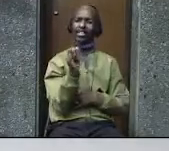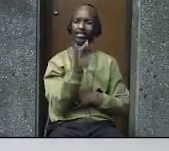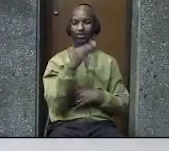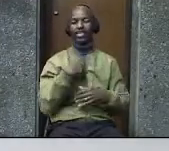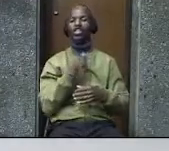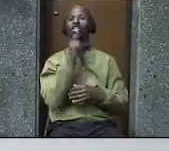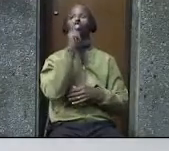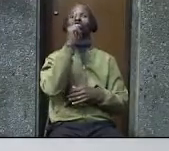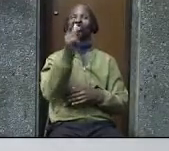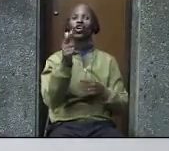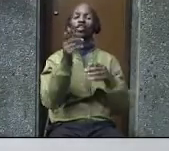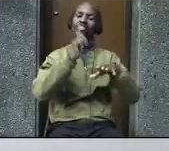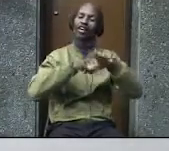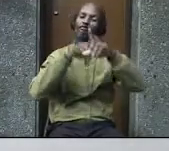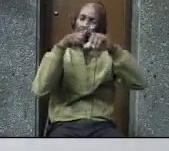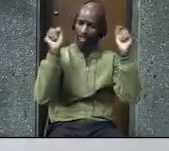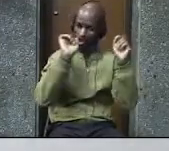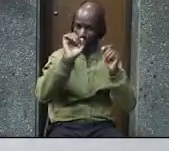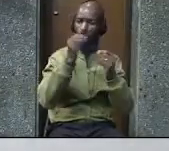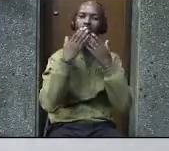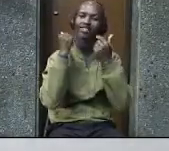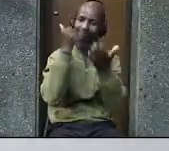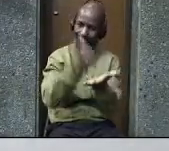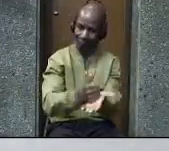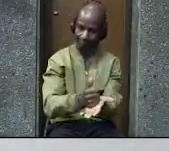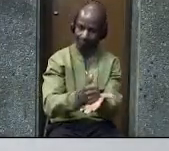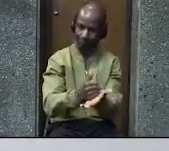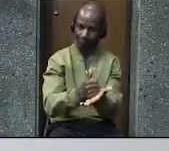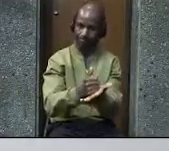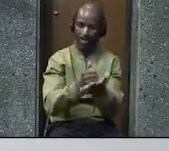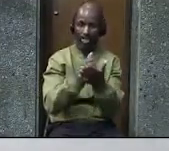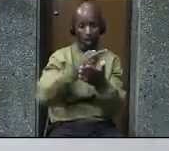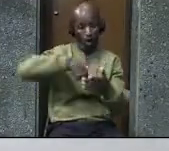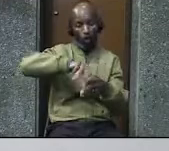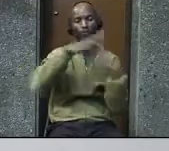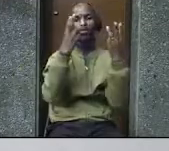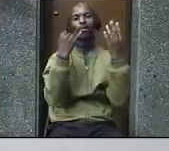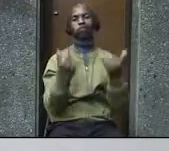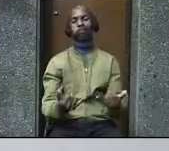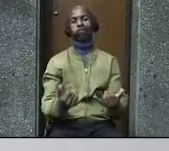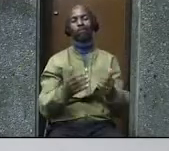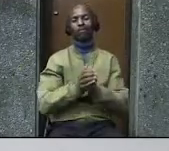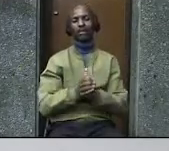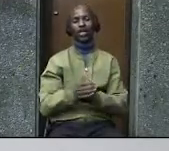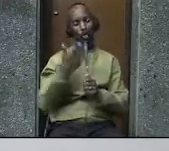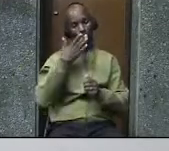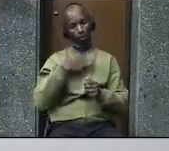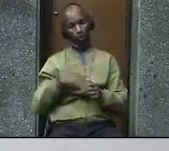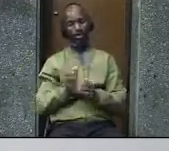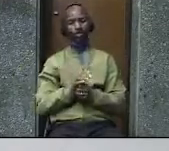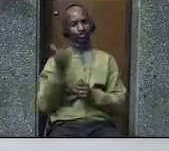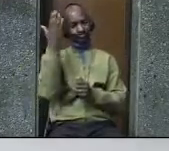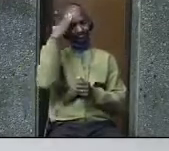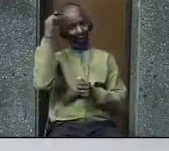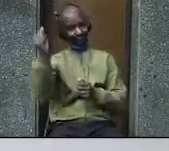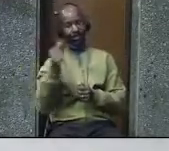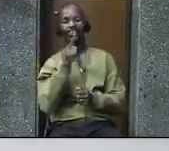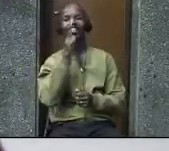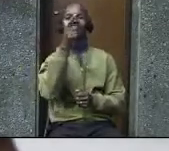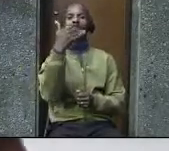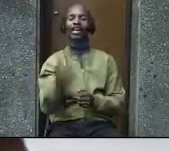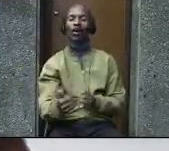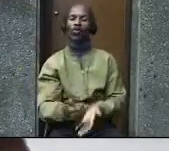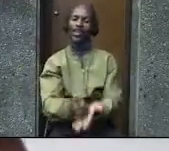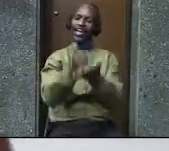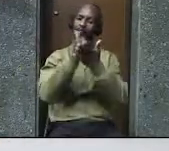being told that your time is up, please sit down. In front of all these people, and you want to be stubborn and they tell you, they